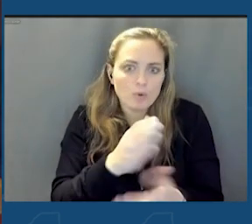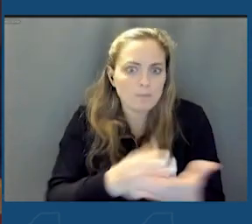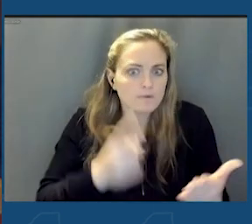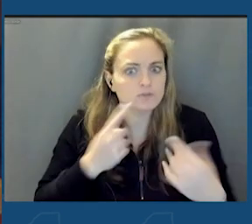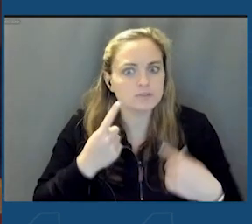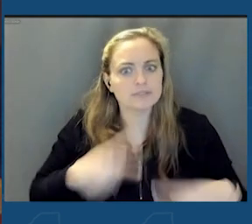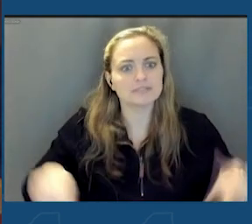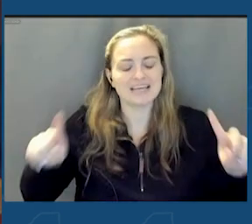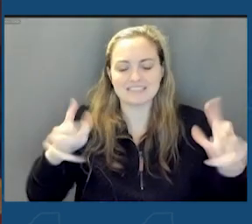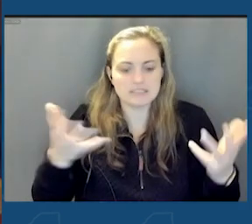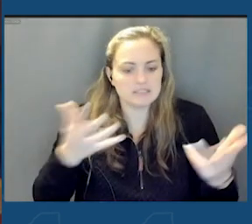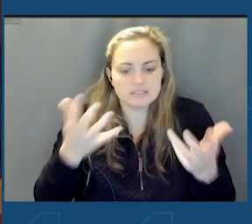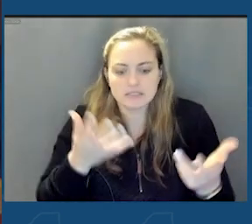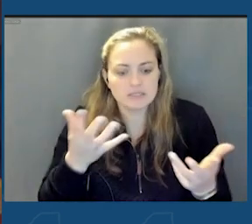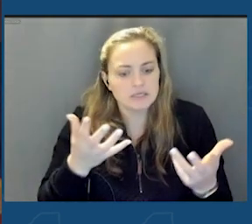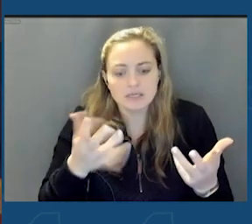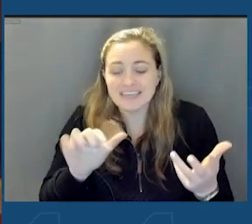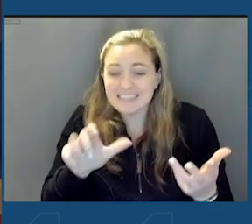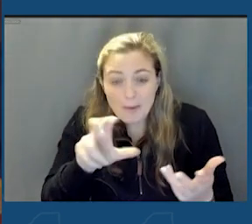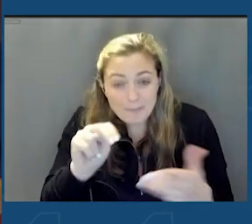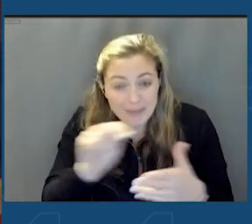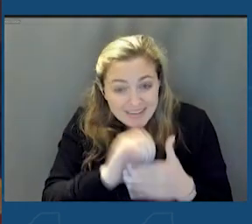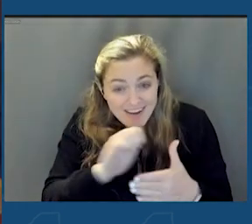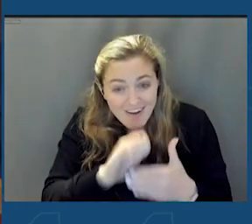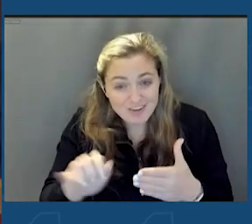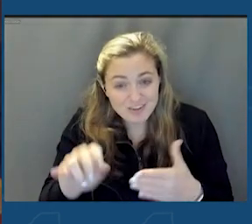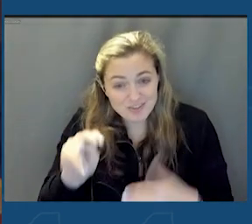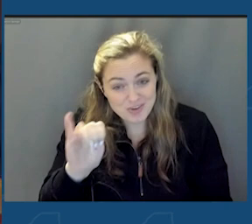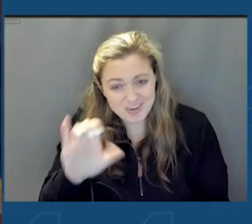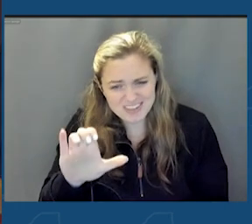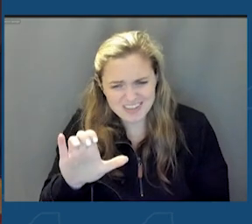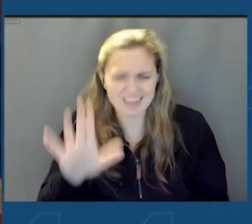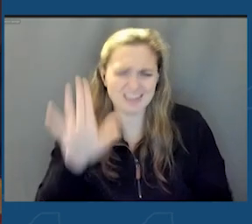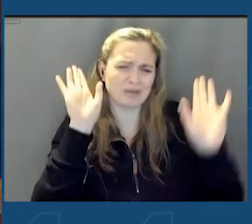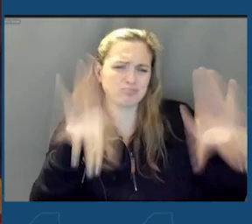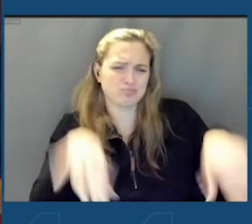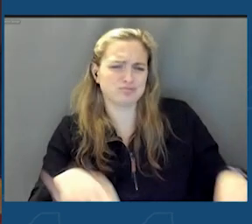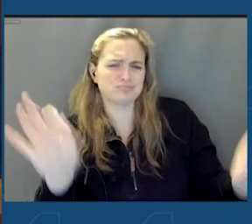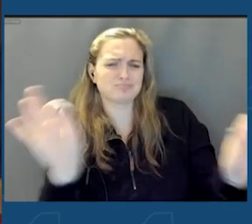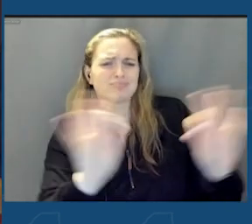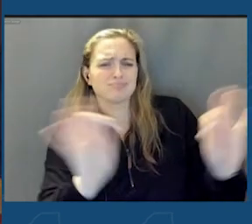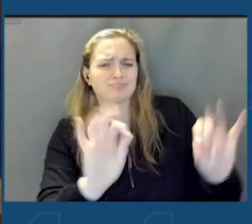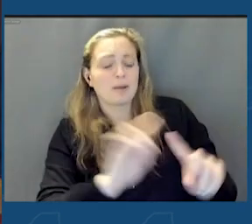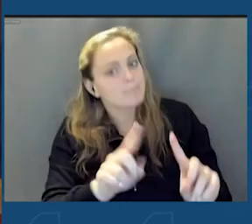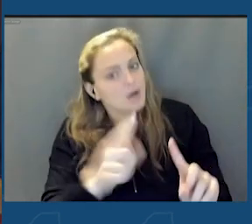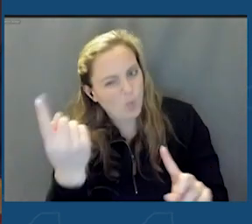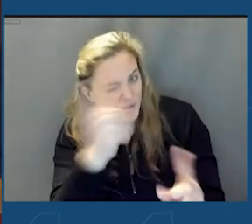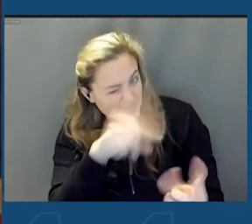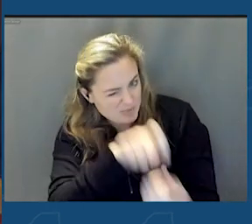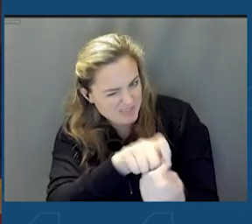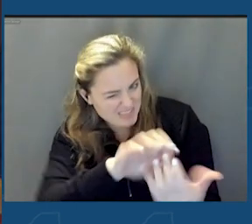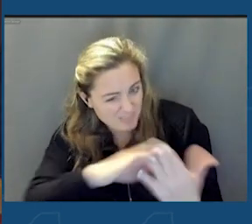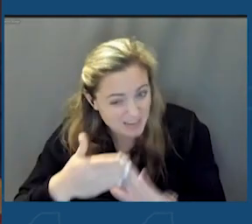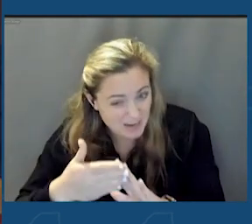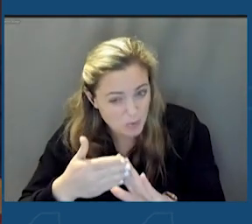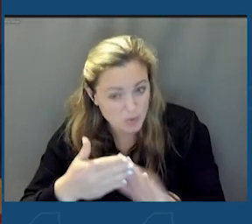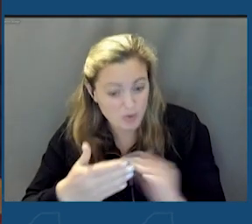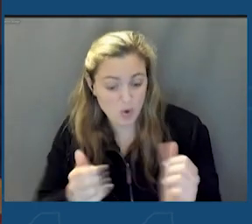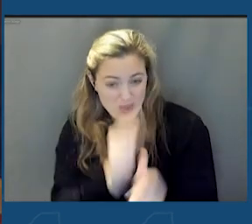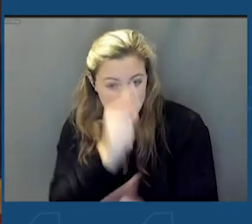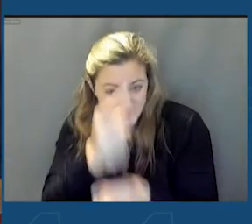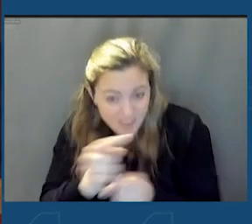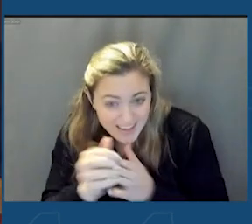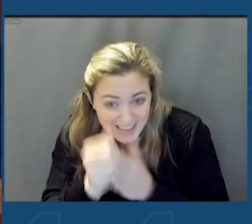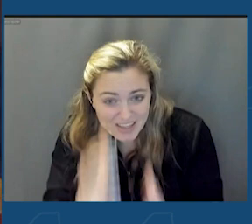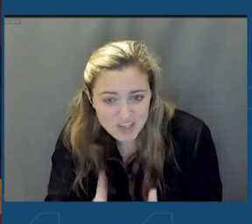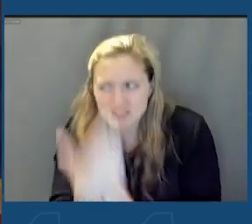It's $10 million for New York City sounds like it doesn't even sound a drop in the budget. You put it in a neighborhood led by leaders who know this community